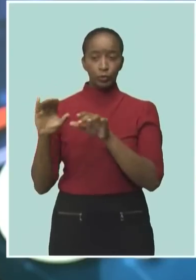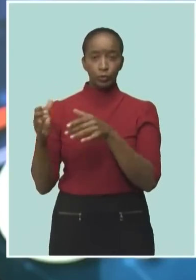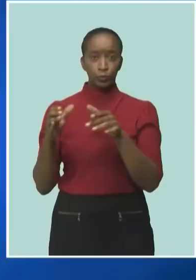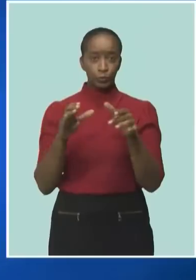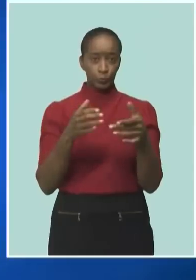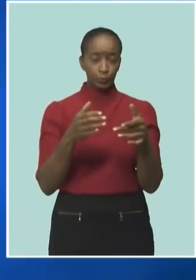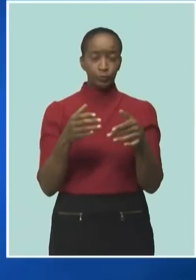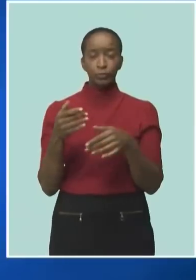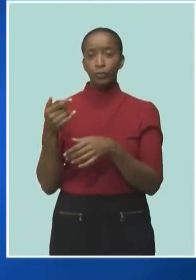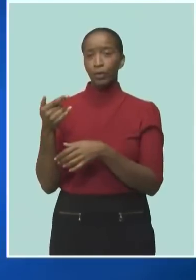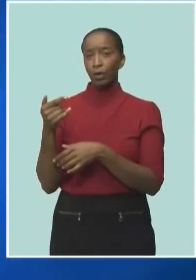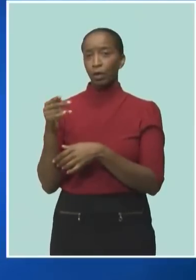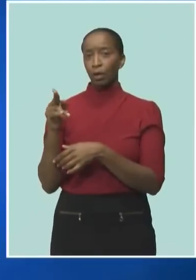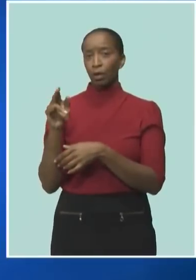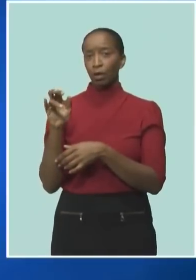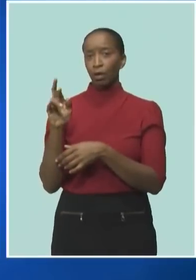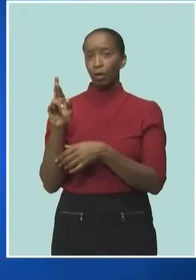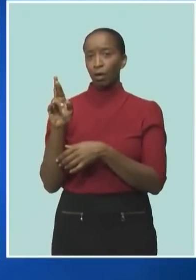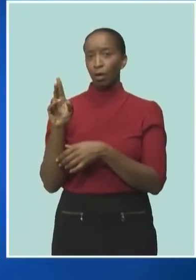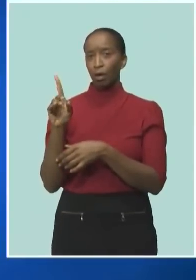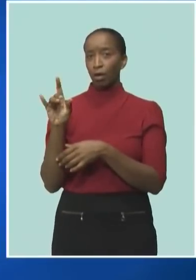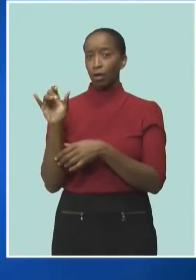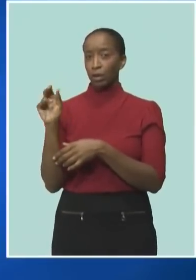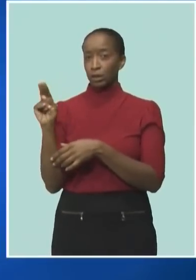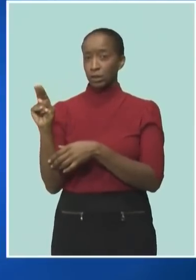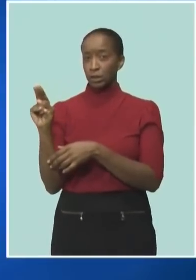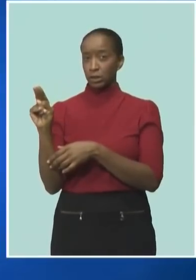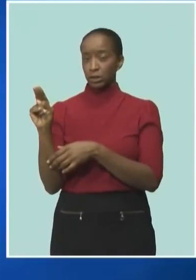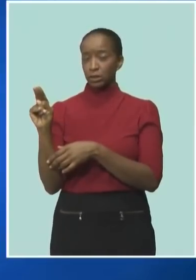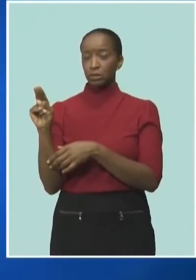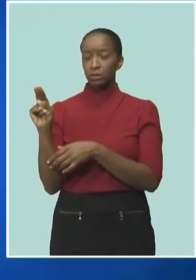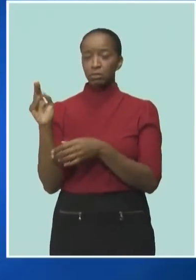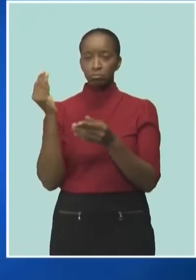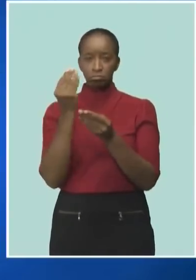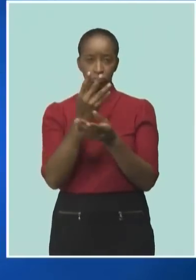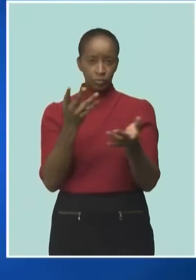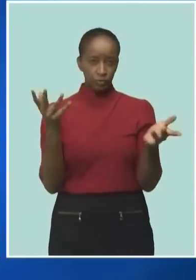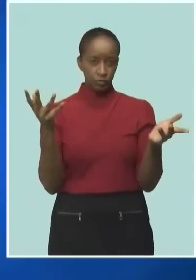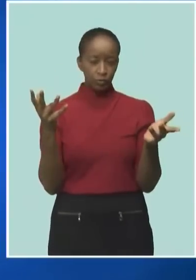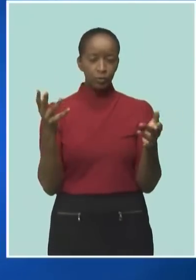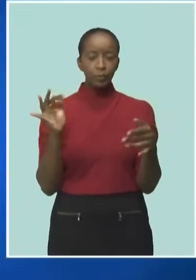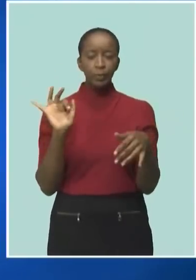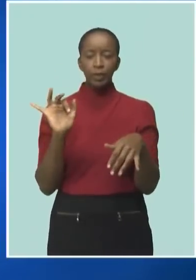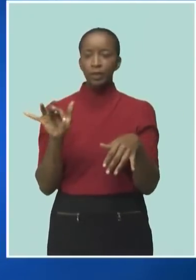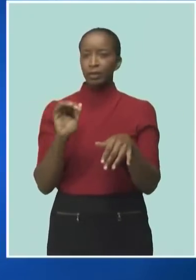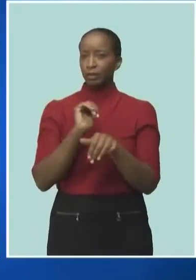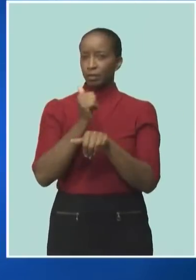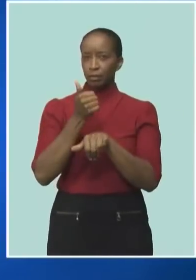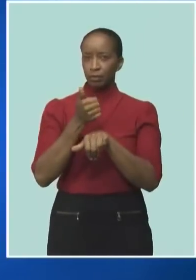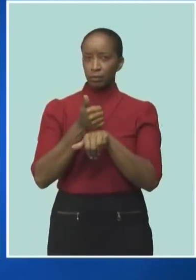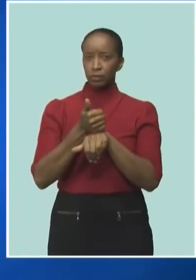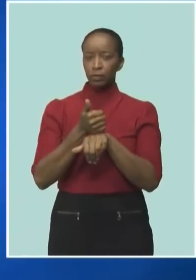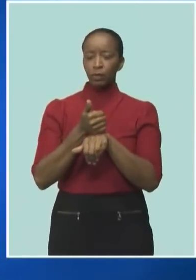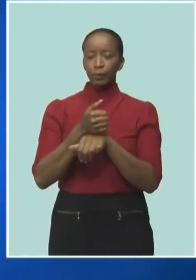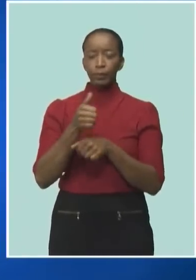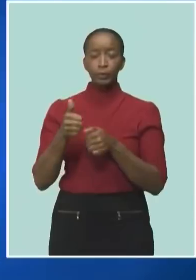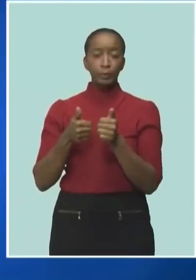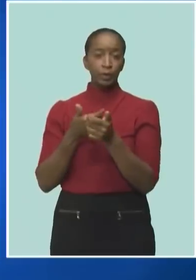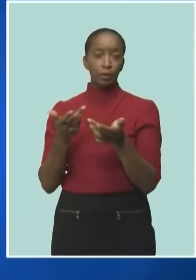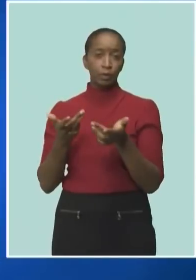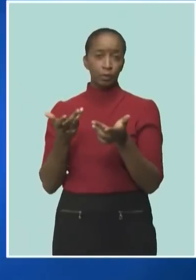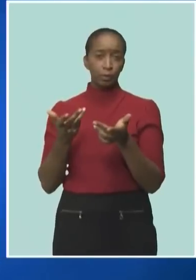Life of the Caribbean, Cami Holder, it is being forged on trust, integrity, commitment and service. Addressing